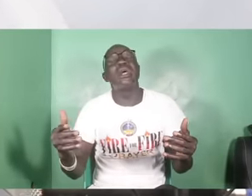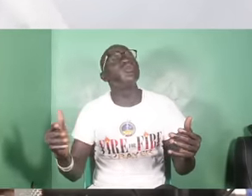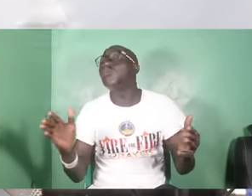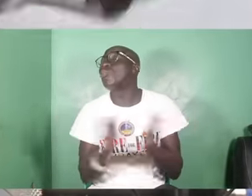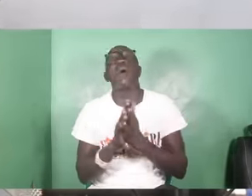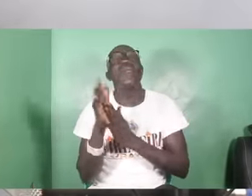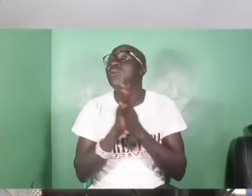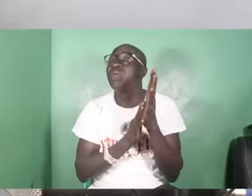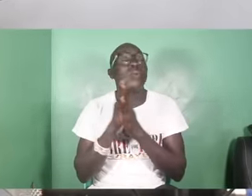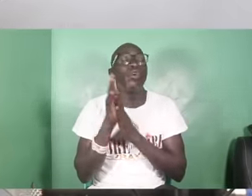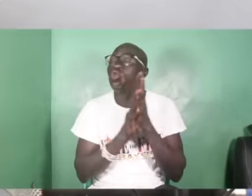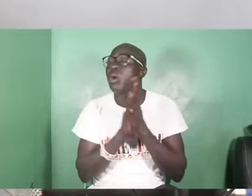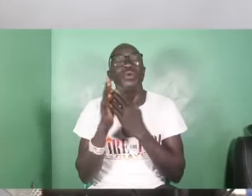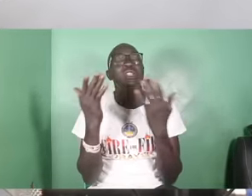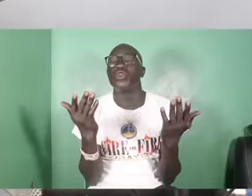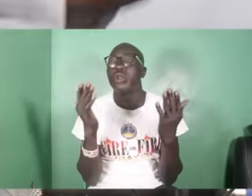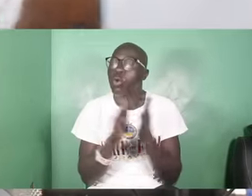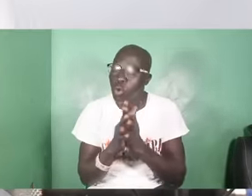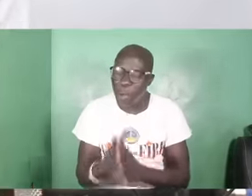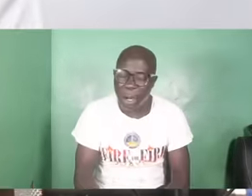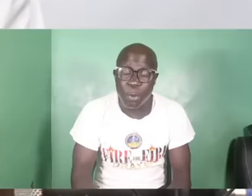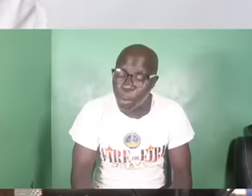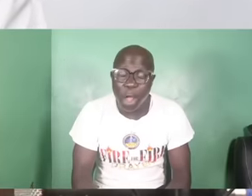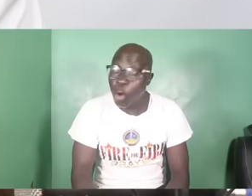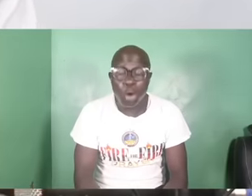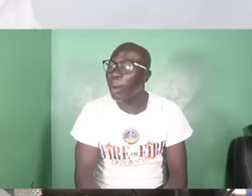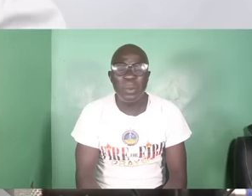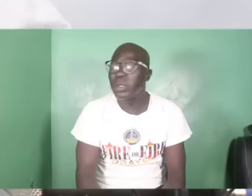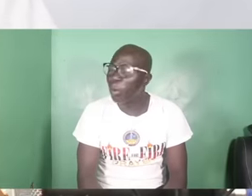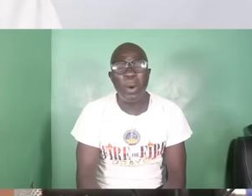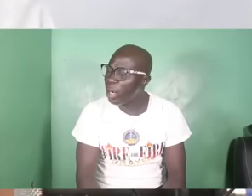Oluwa Jesus. Eyin mi ma o. Oluwa Jesus.